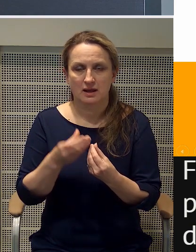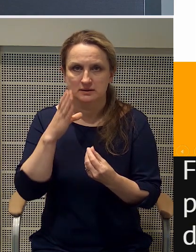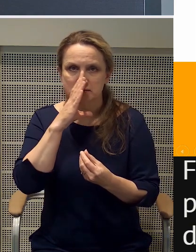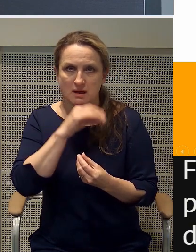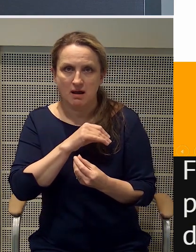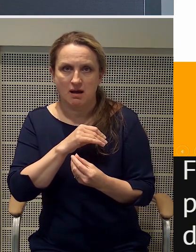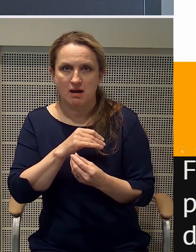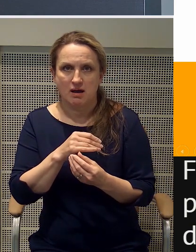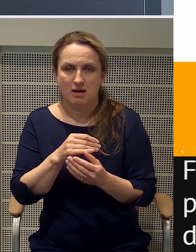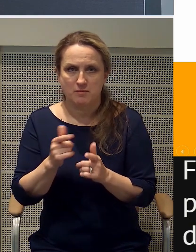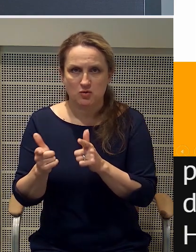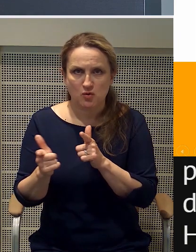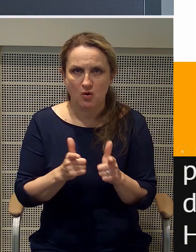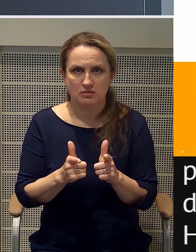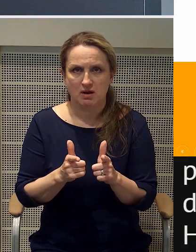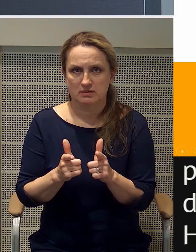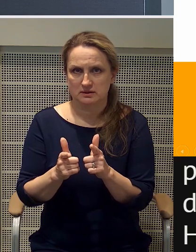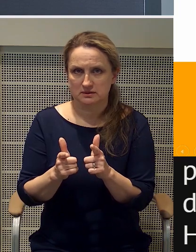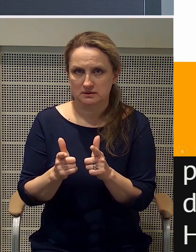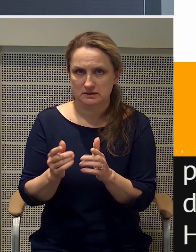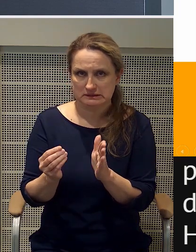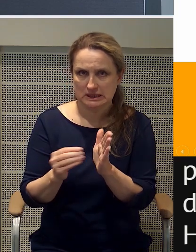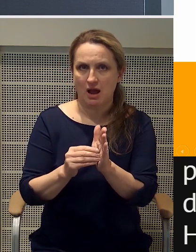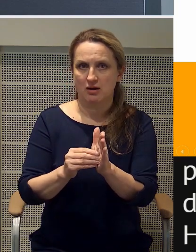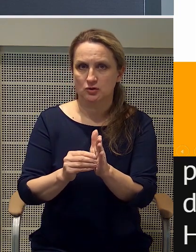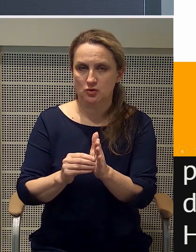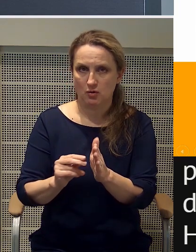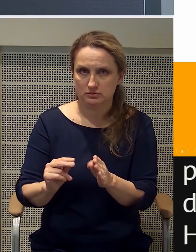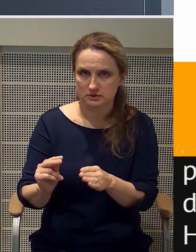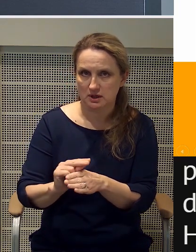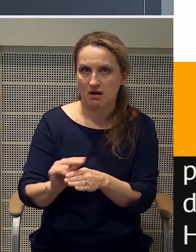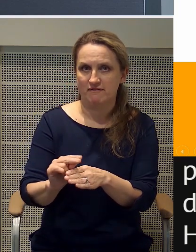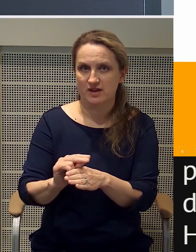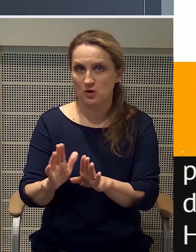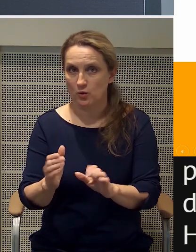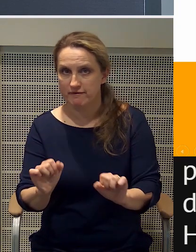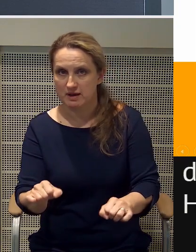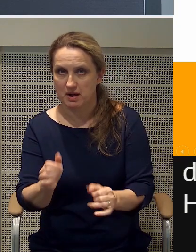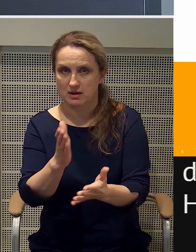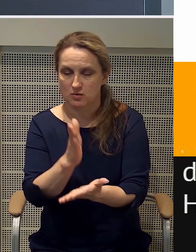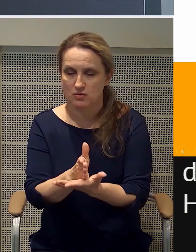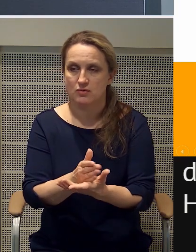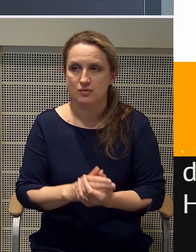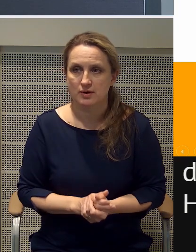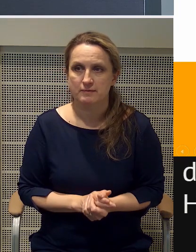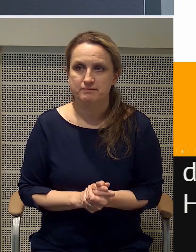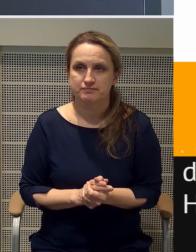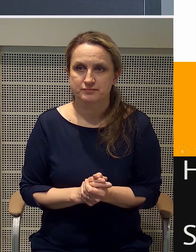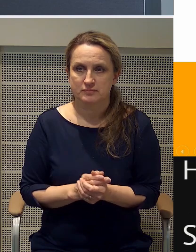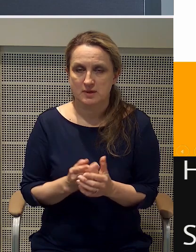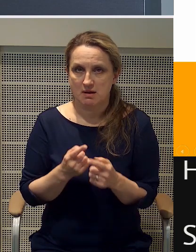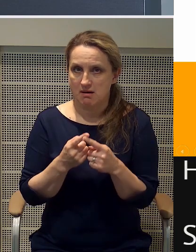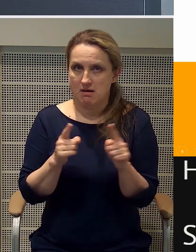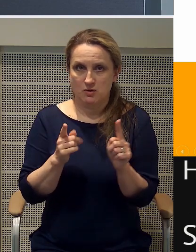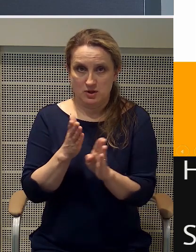for rare diseases was really crucial for those families to ensure that the patient